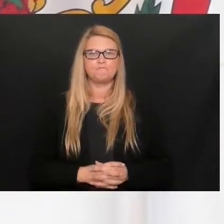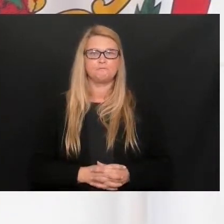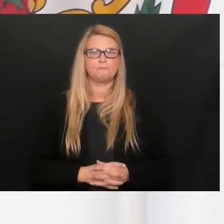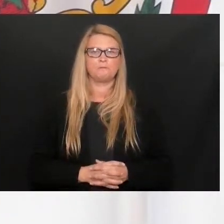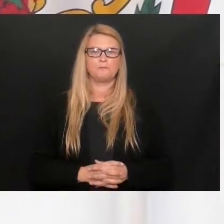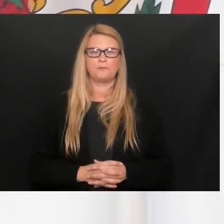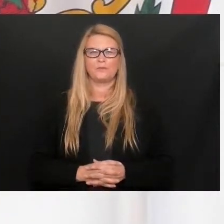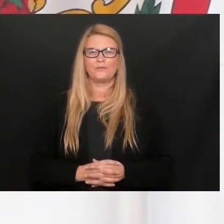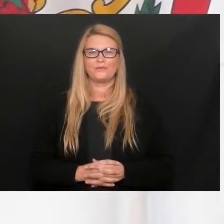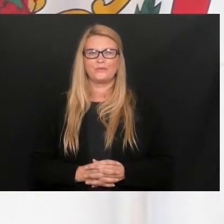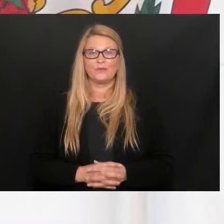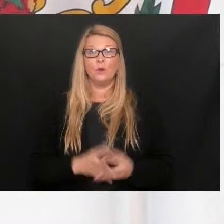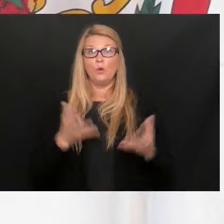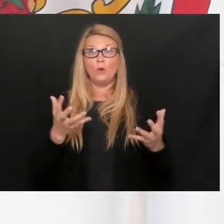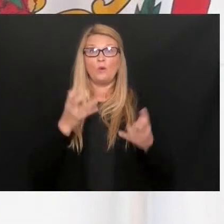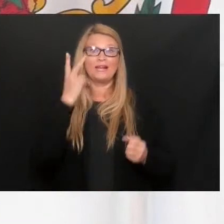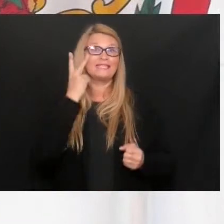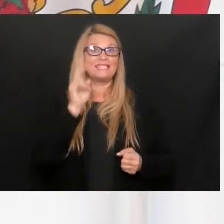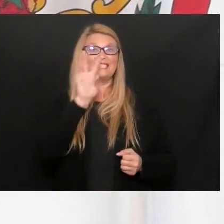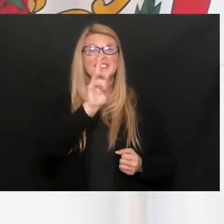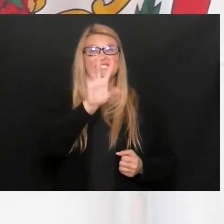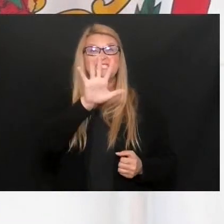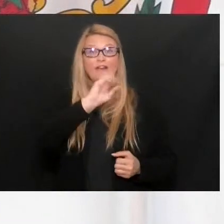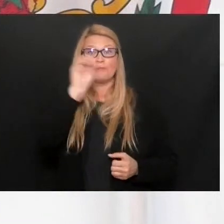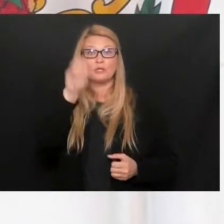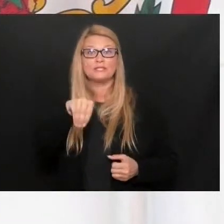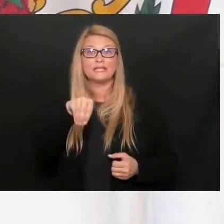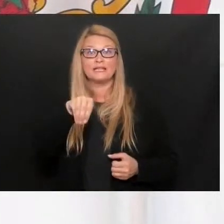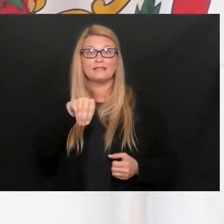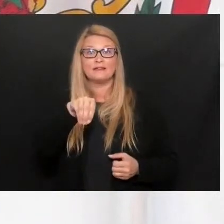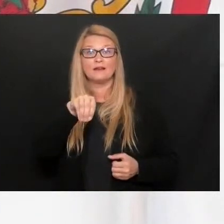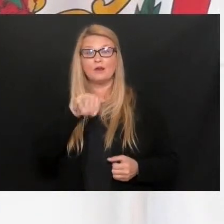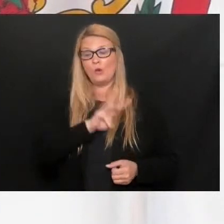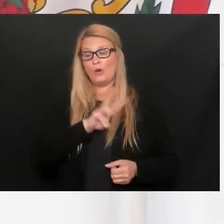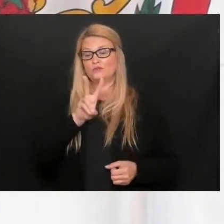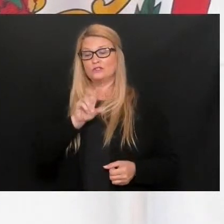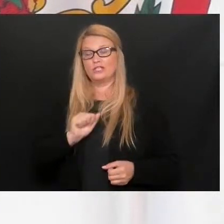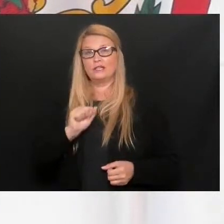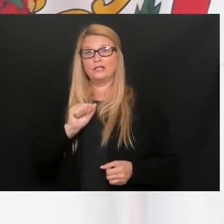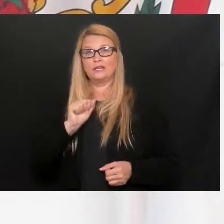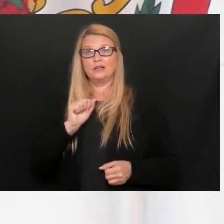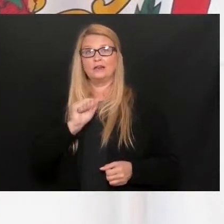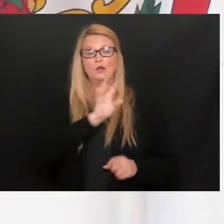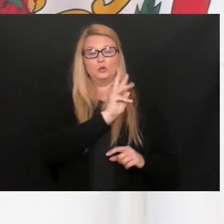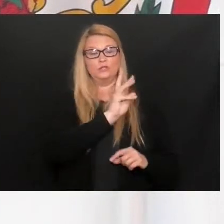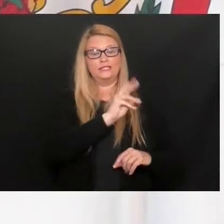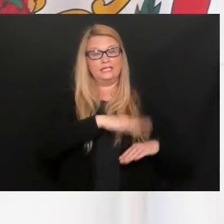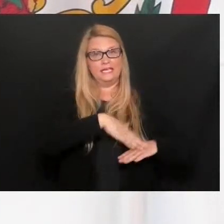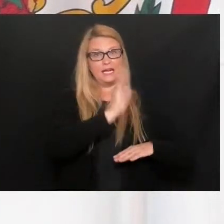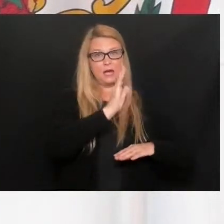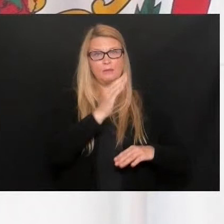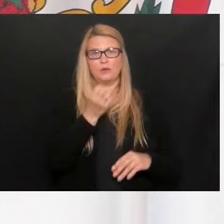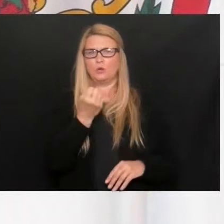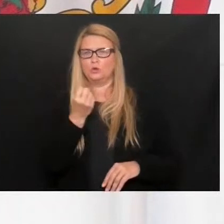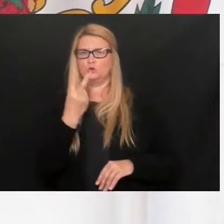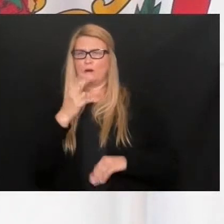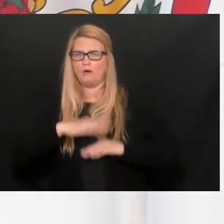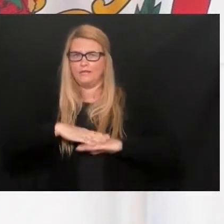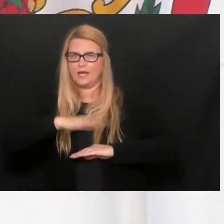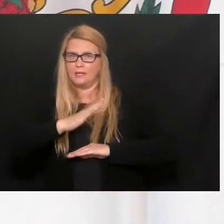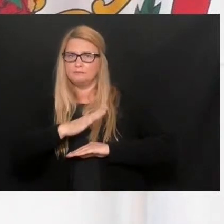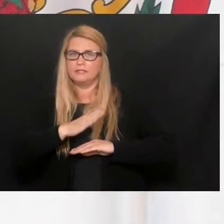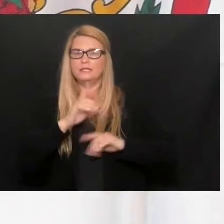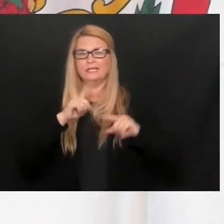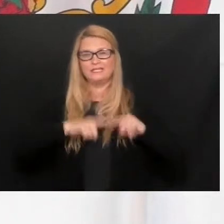do is get to a 65% of West Virginians that are either 16 or older or 12 and older, you know,